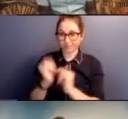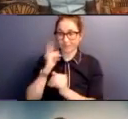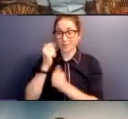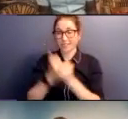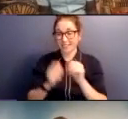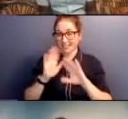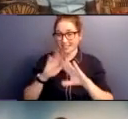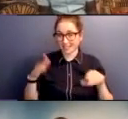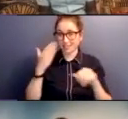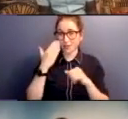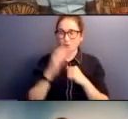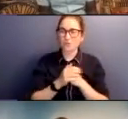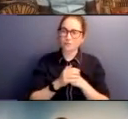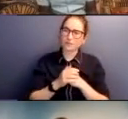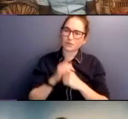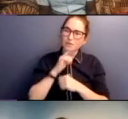You've got to really take